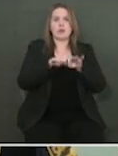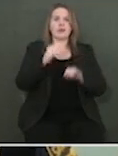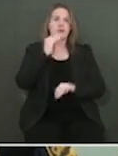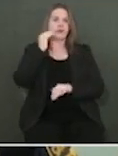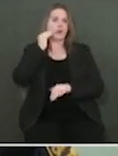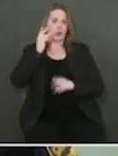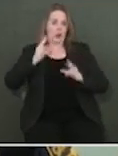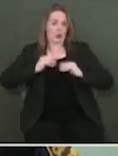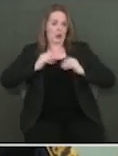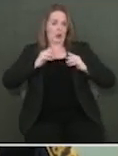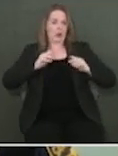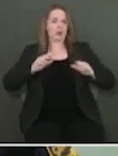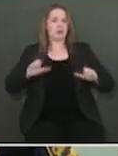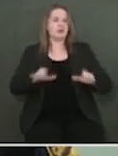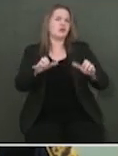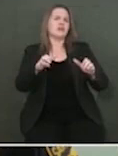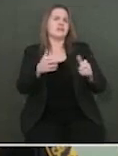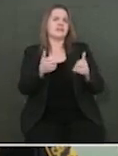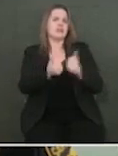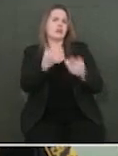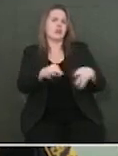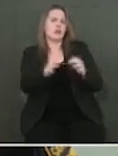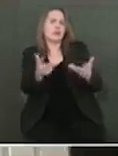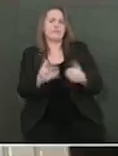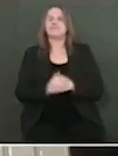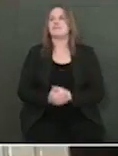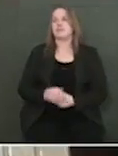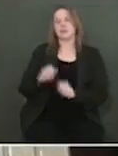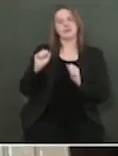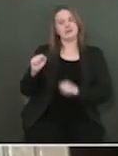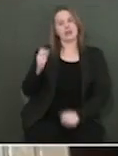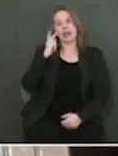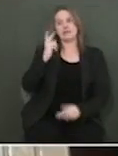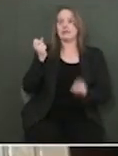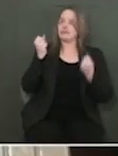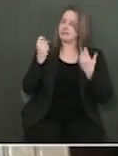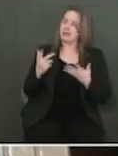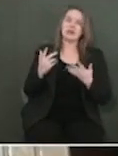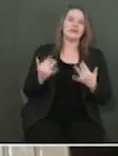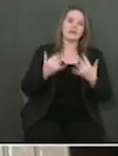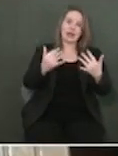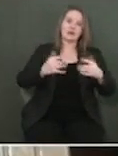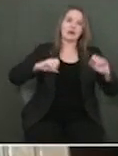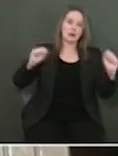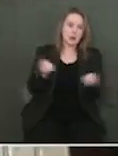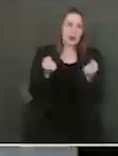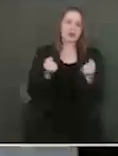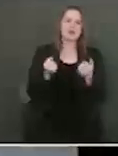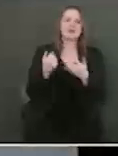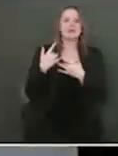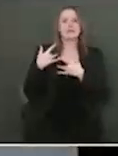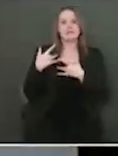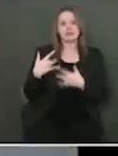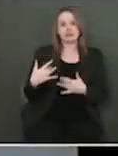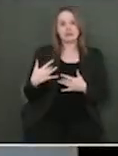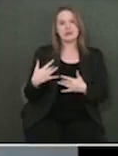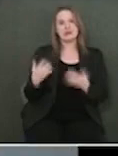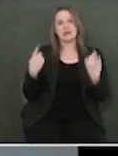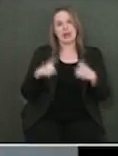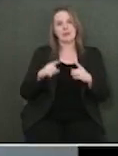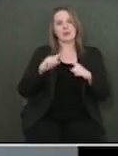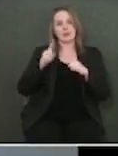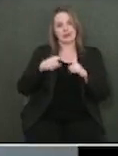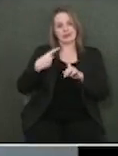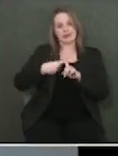right now? Absolutely. I've seen plenty of fires in the wintertime, and we always see an uptick in the cold weather like